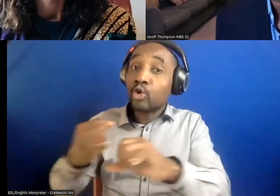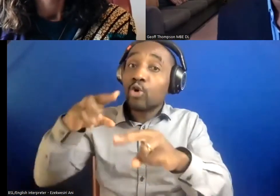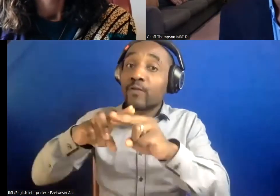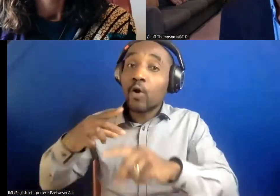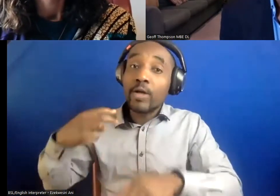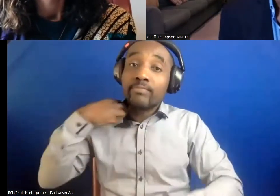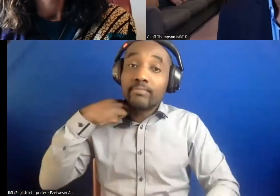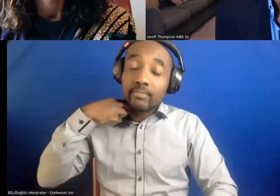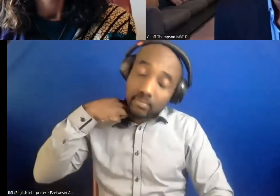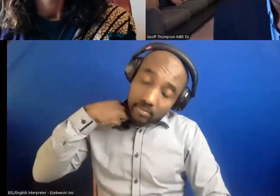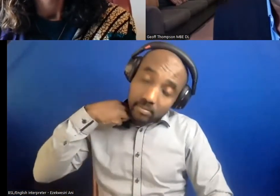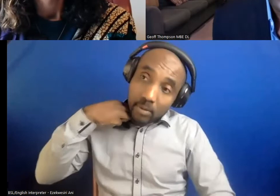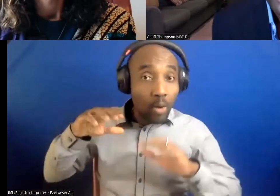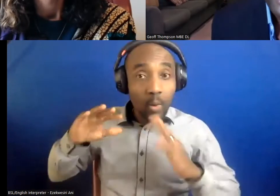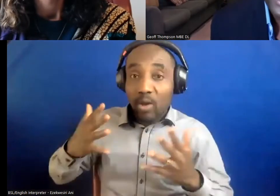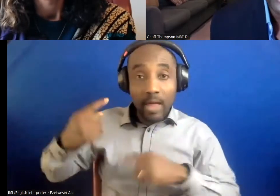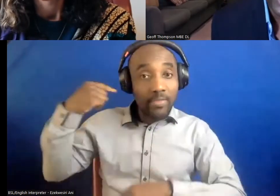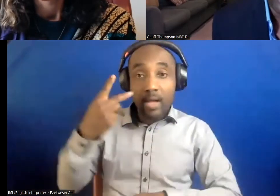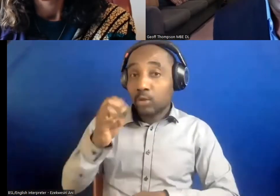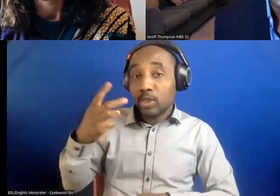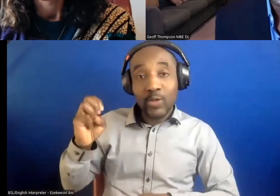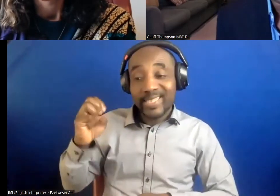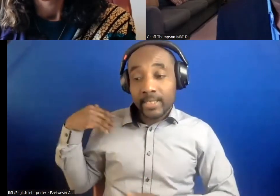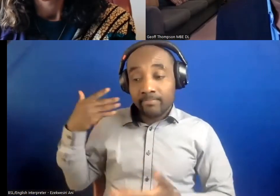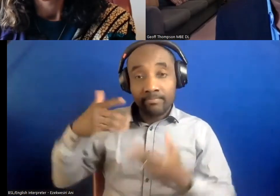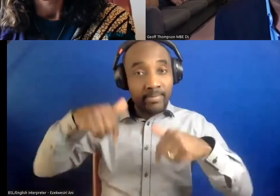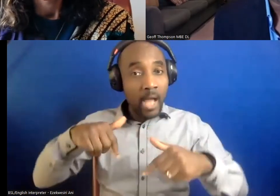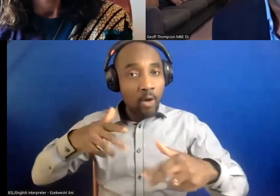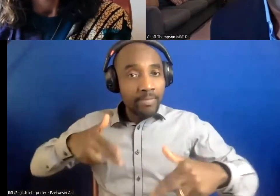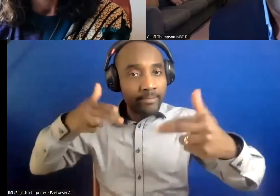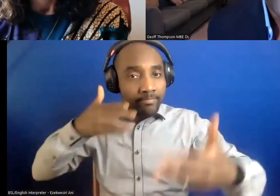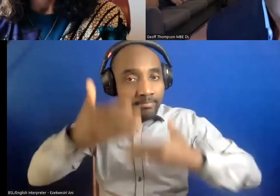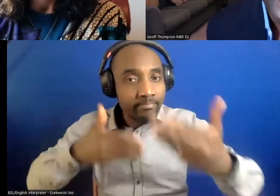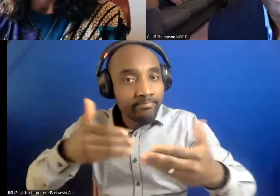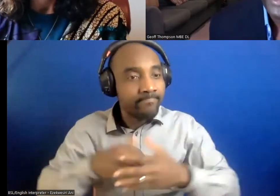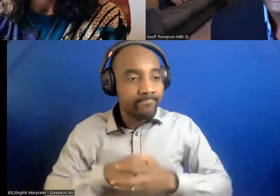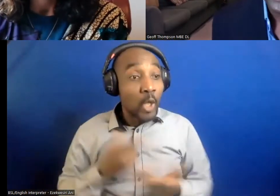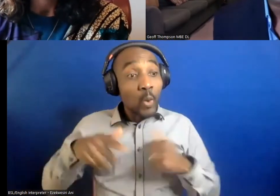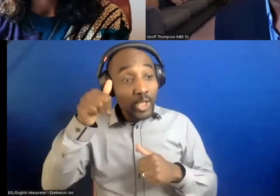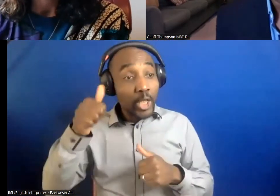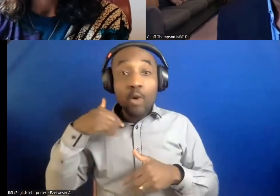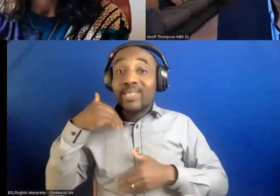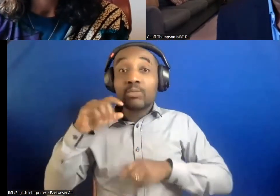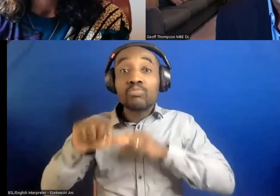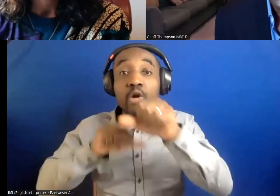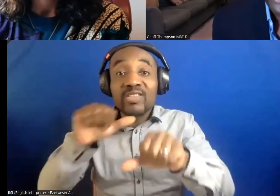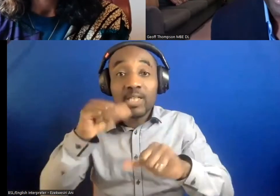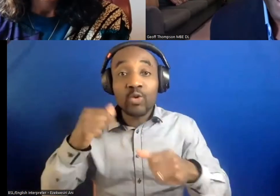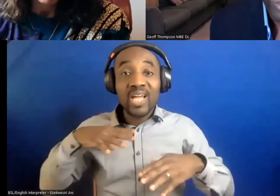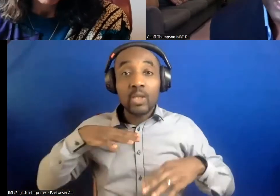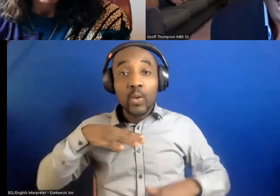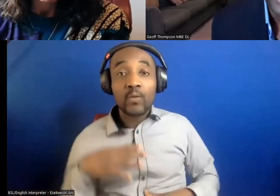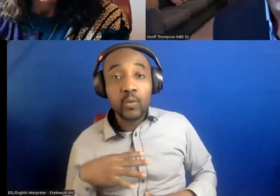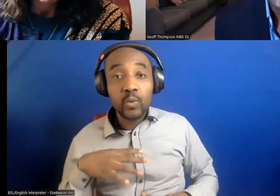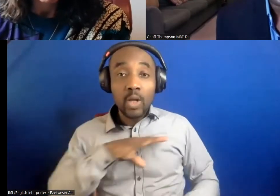I be still speaking to you now? Because we all know that this journey can exhaust. It can burn you out. It can take you to